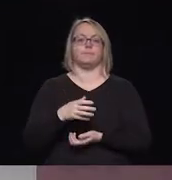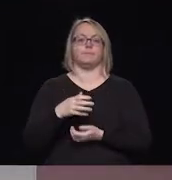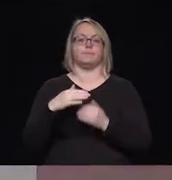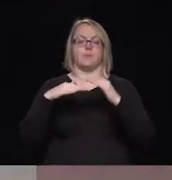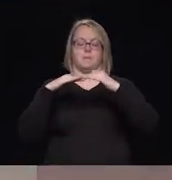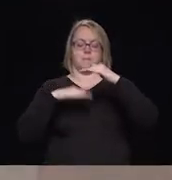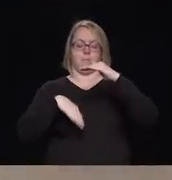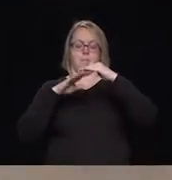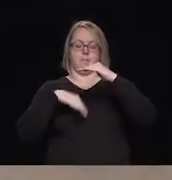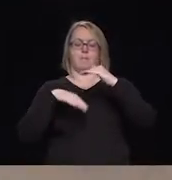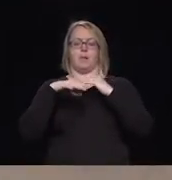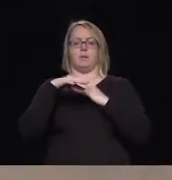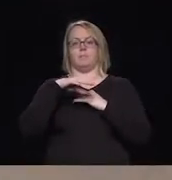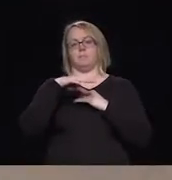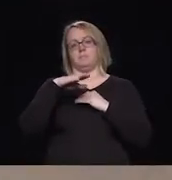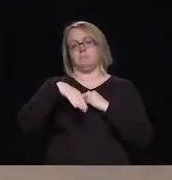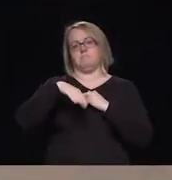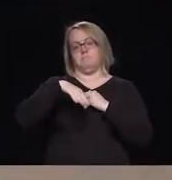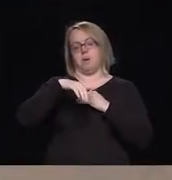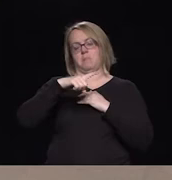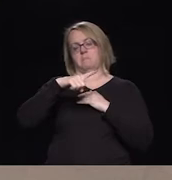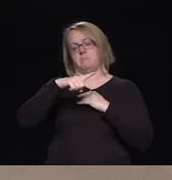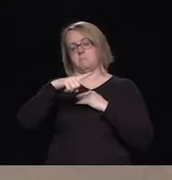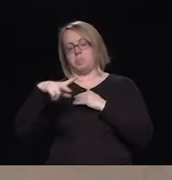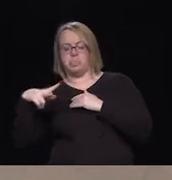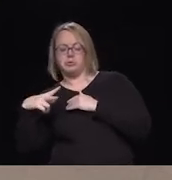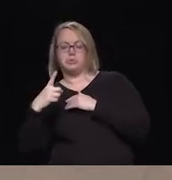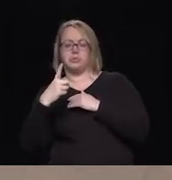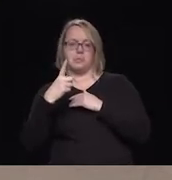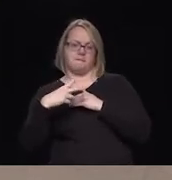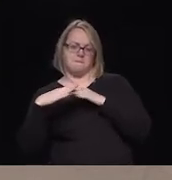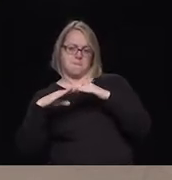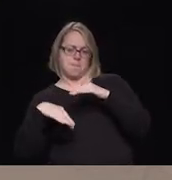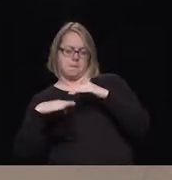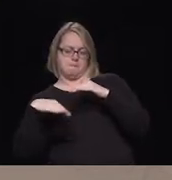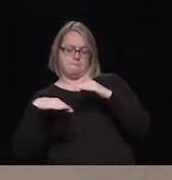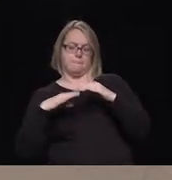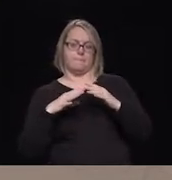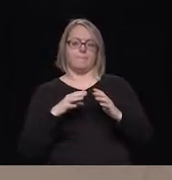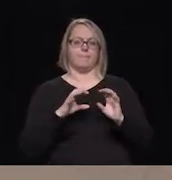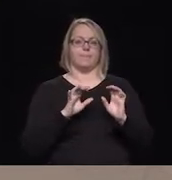of your cloud. I'm going go ahead all the way to the bottom.